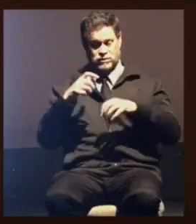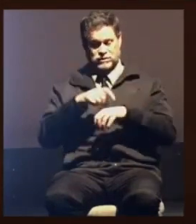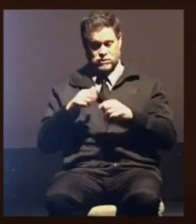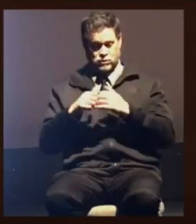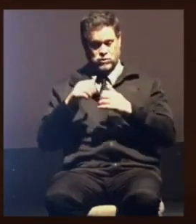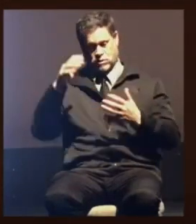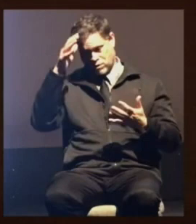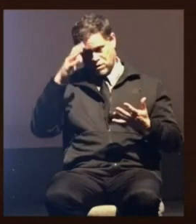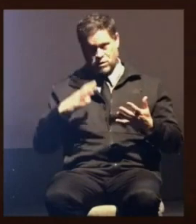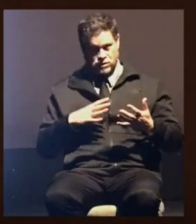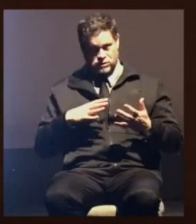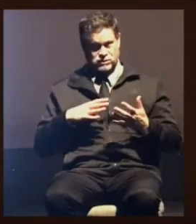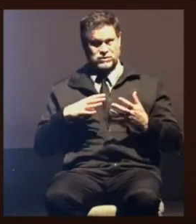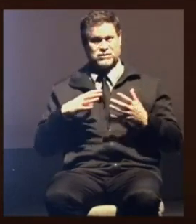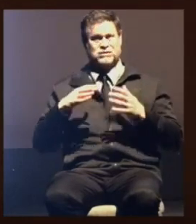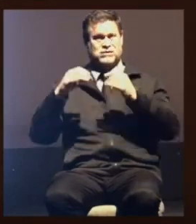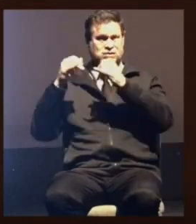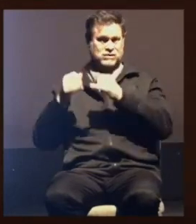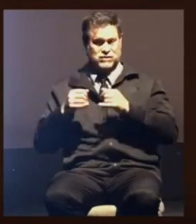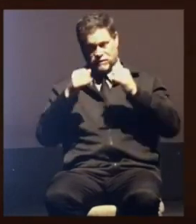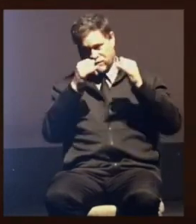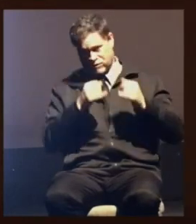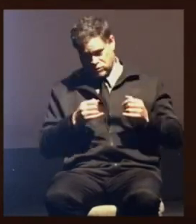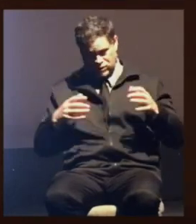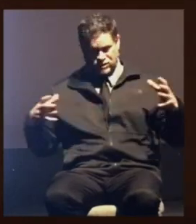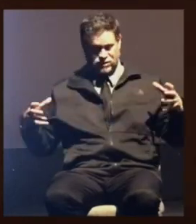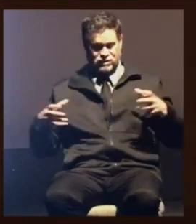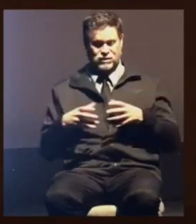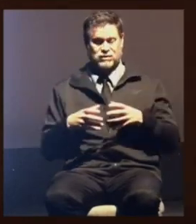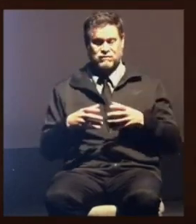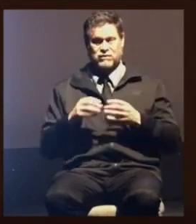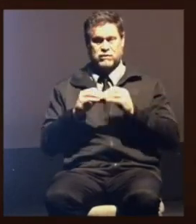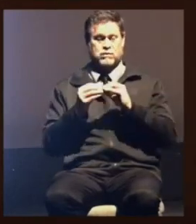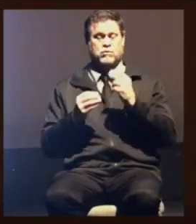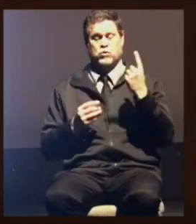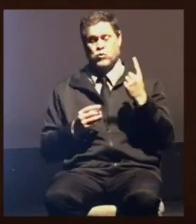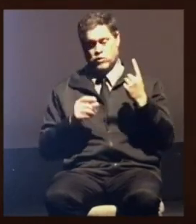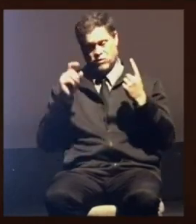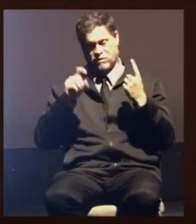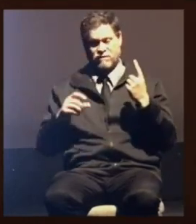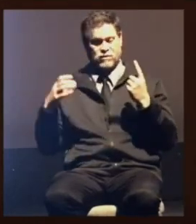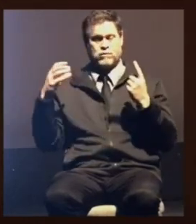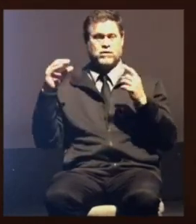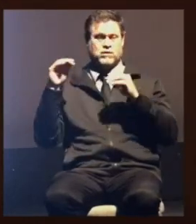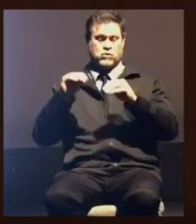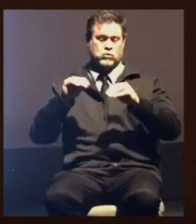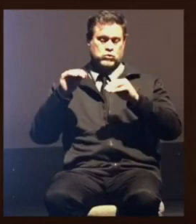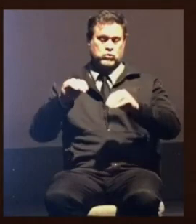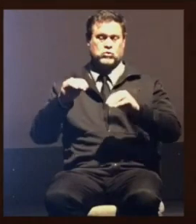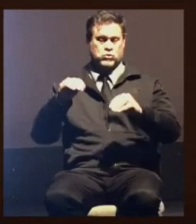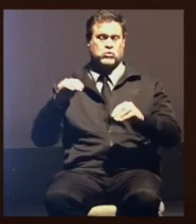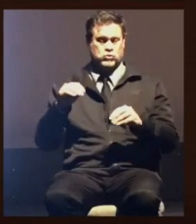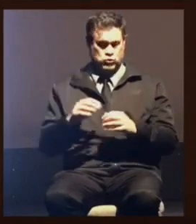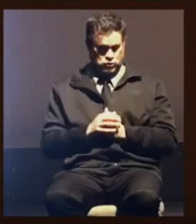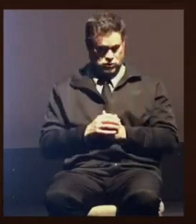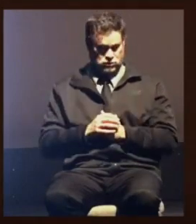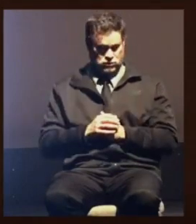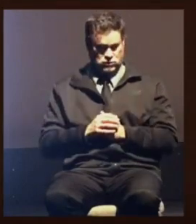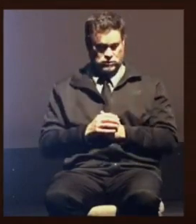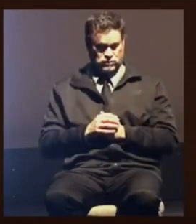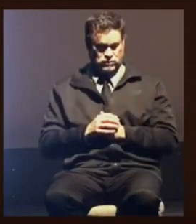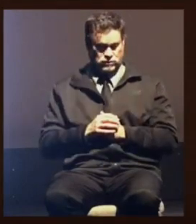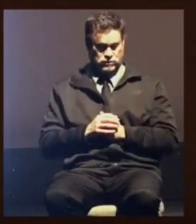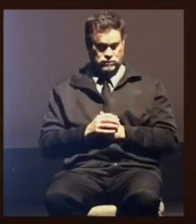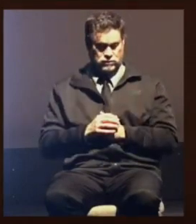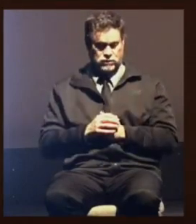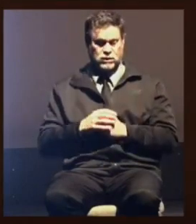guys individually and then collectively. Number one, you have to be coachable. And that,